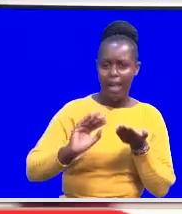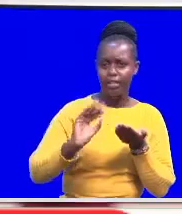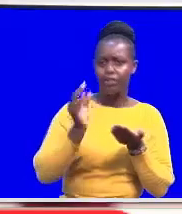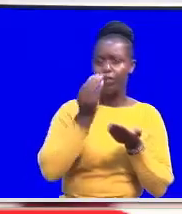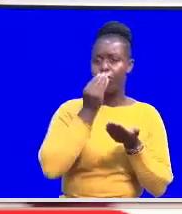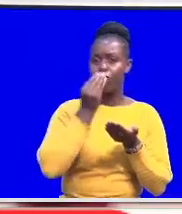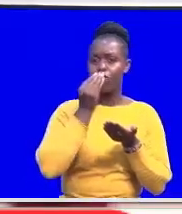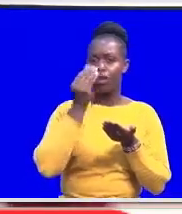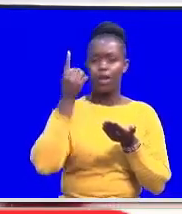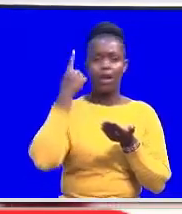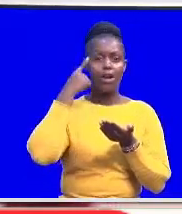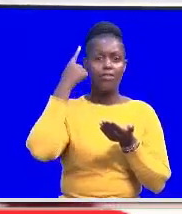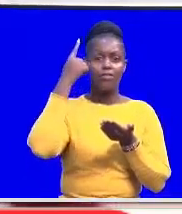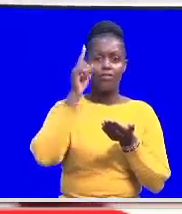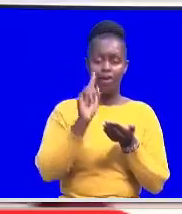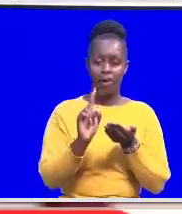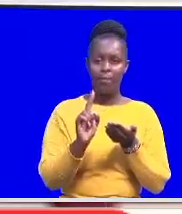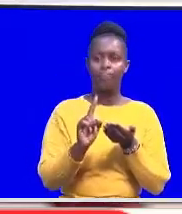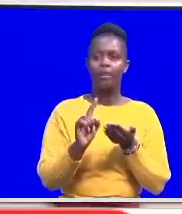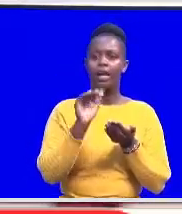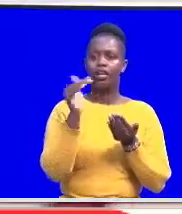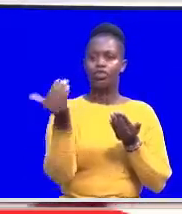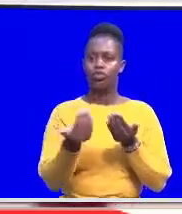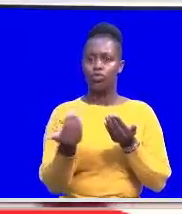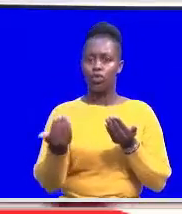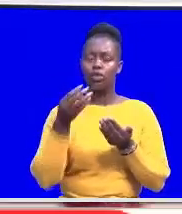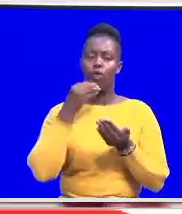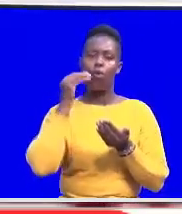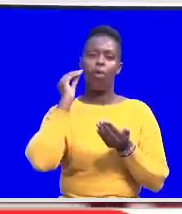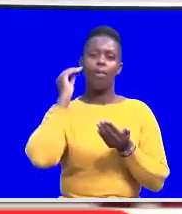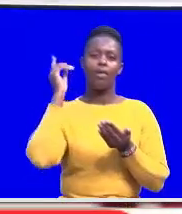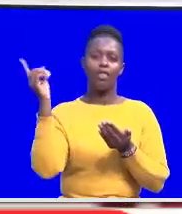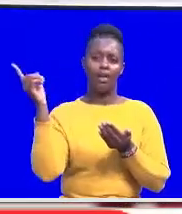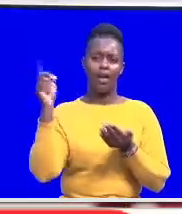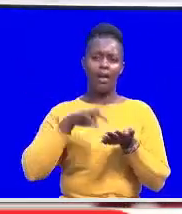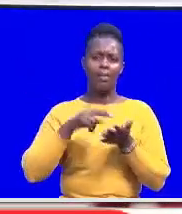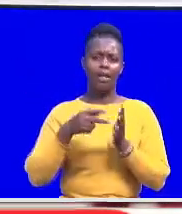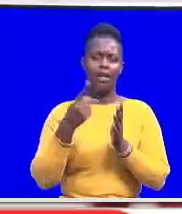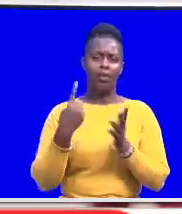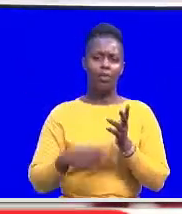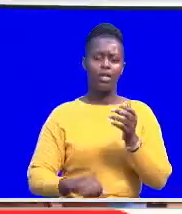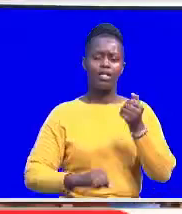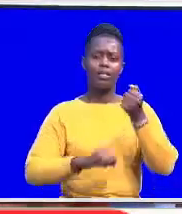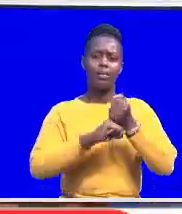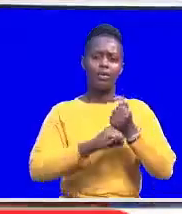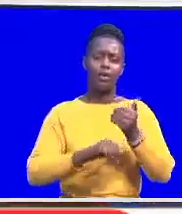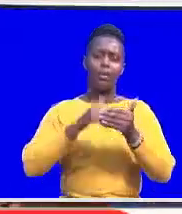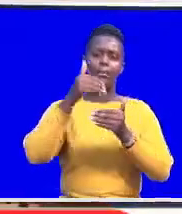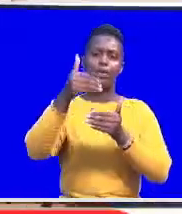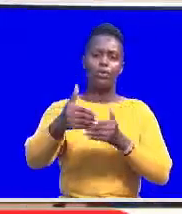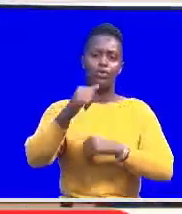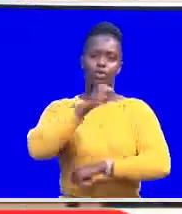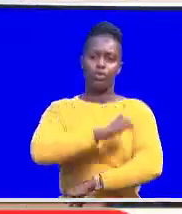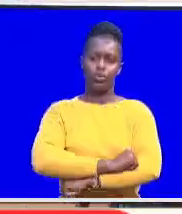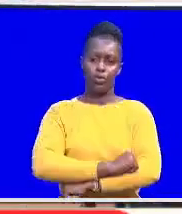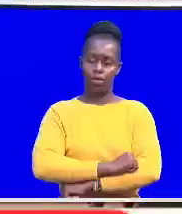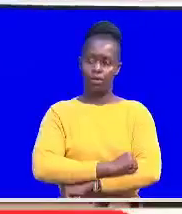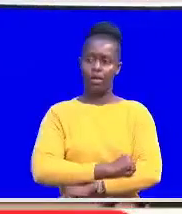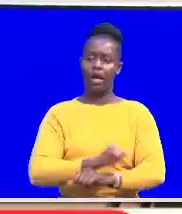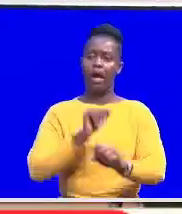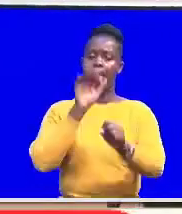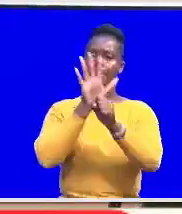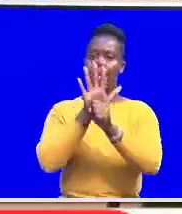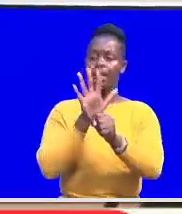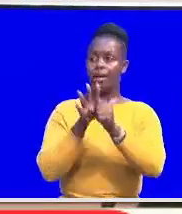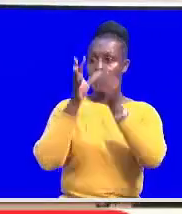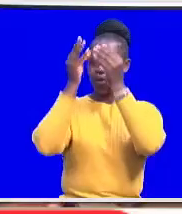bakulis to carry home to the younger ones. So it is helping even beyond the school. Additionally, millions of